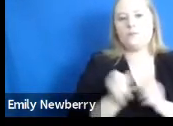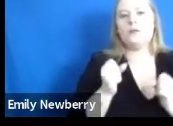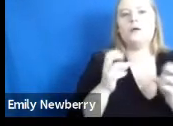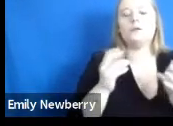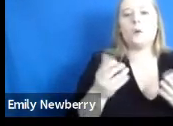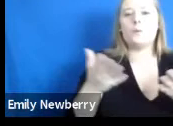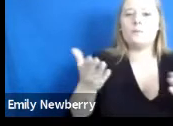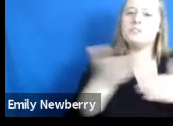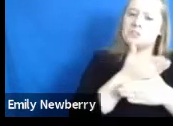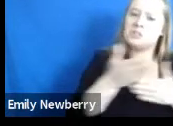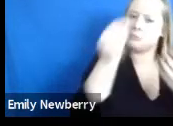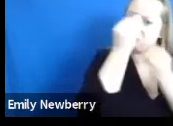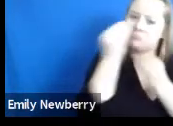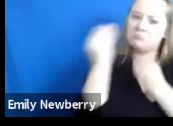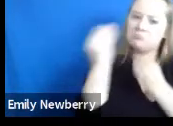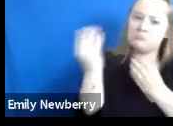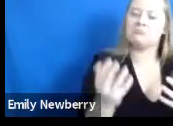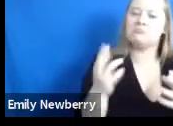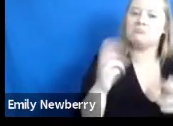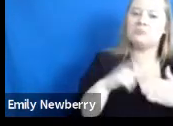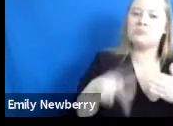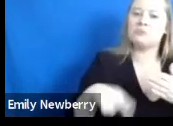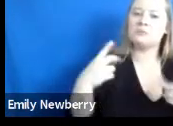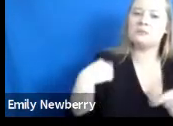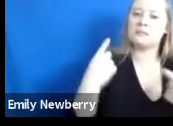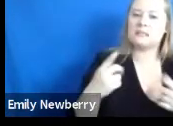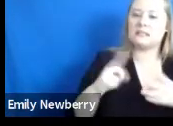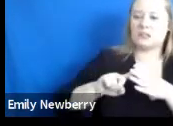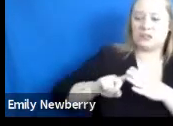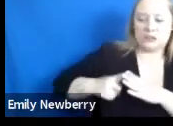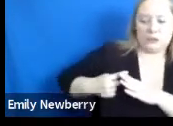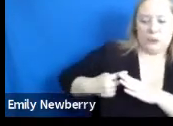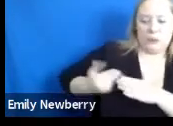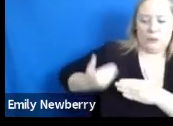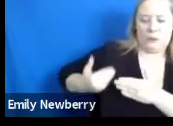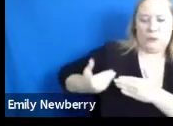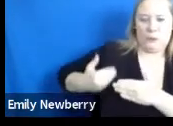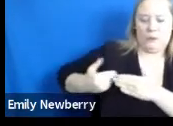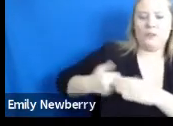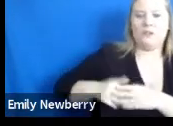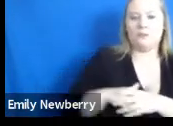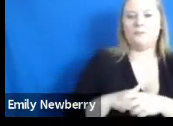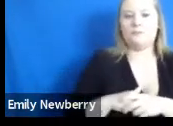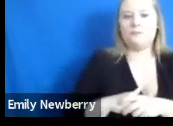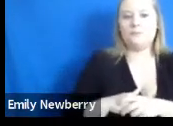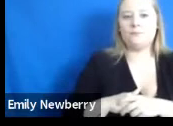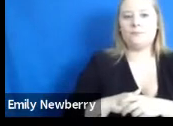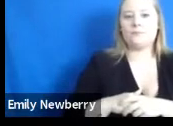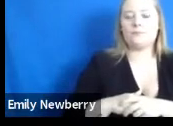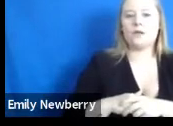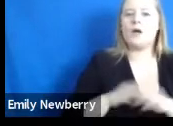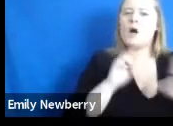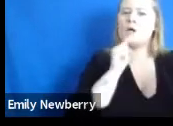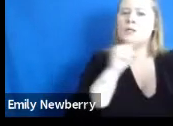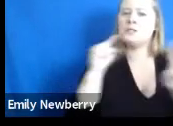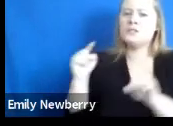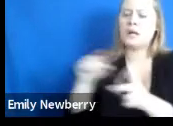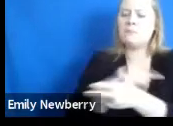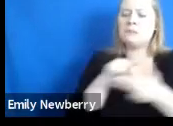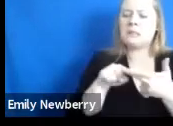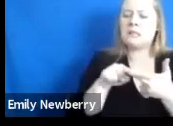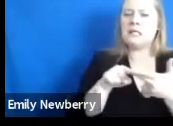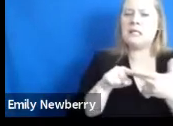research results since this project started, and all the objectives that we have been working on